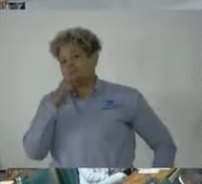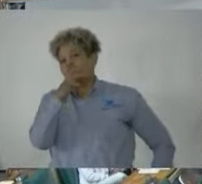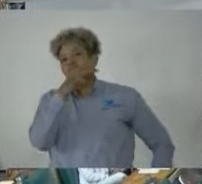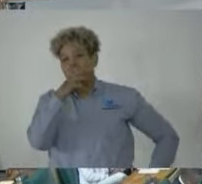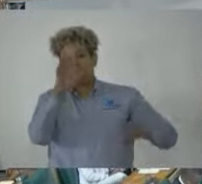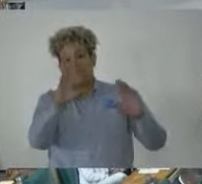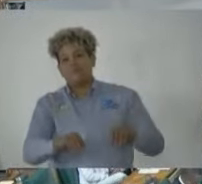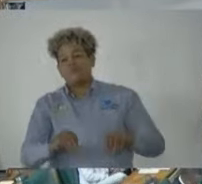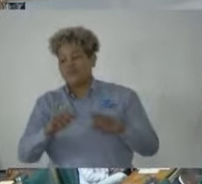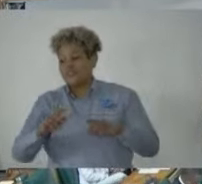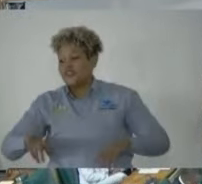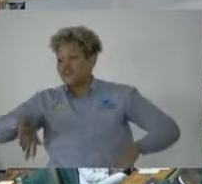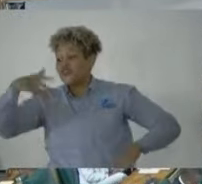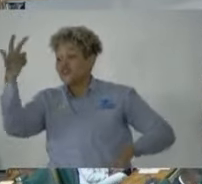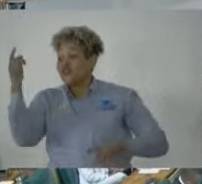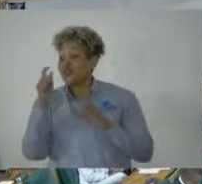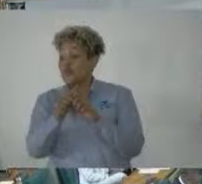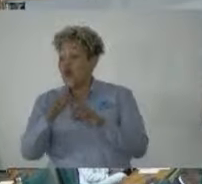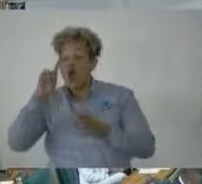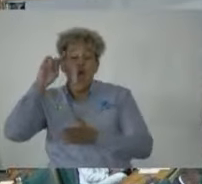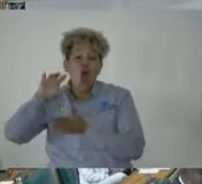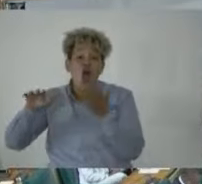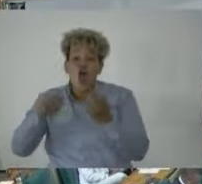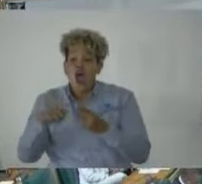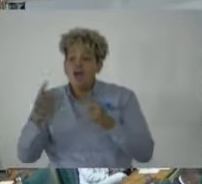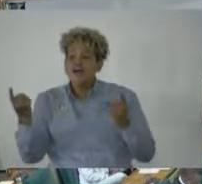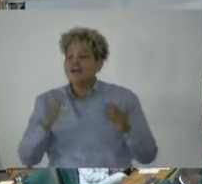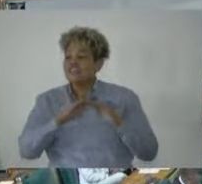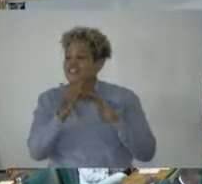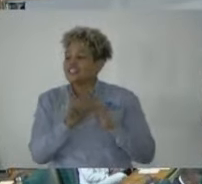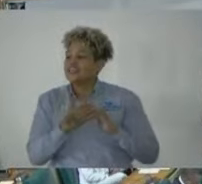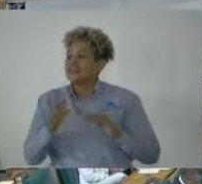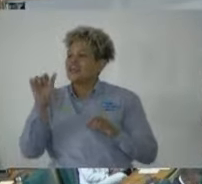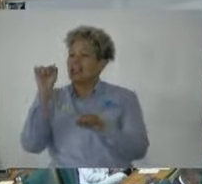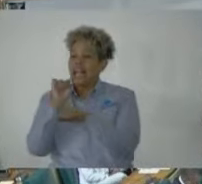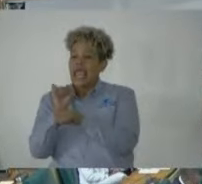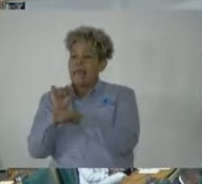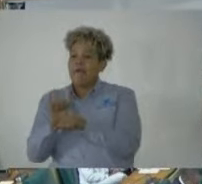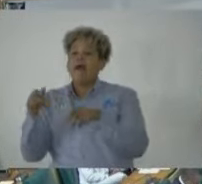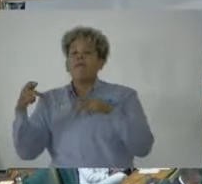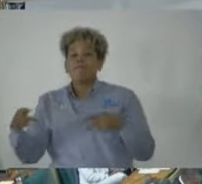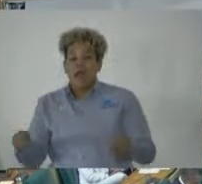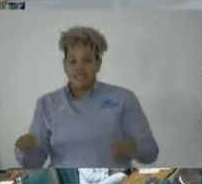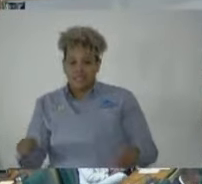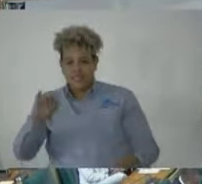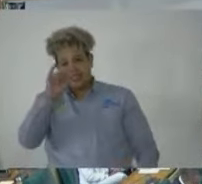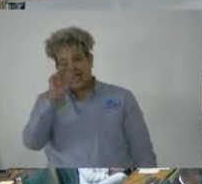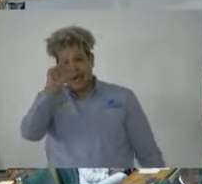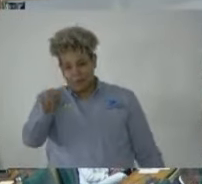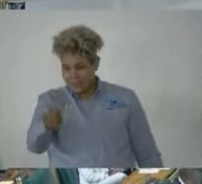that would confuse the opposition were Jamaica Labour Party.